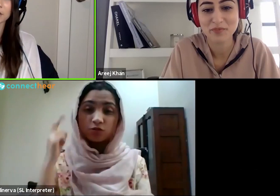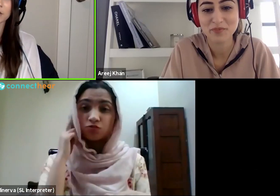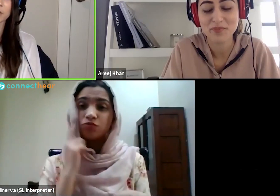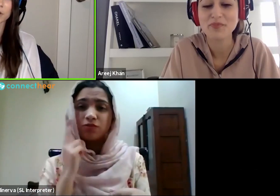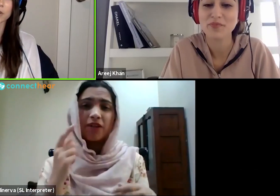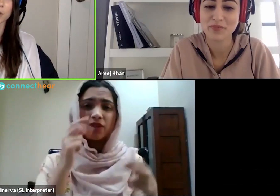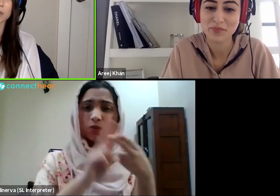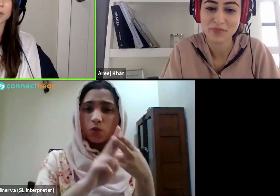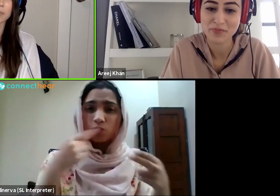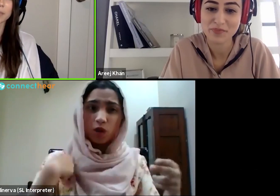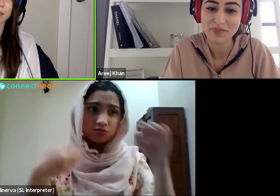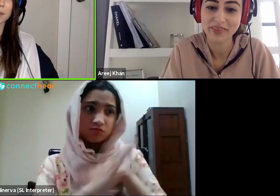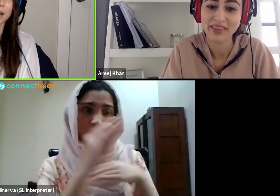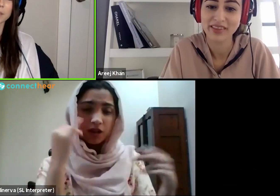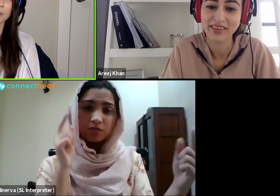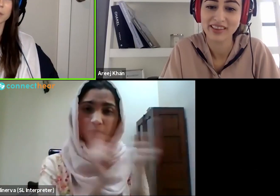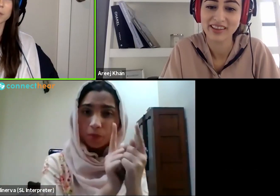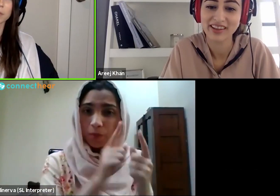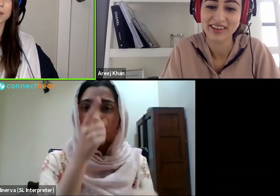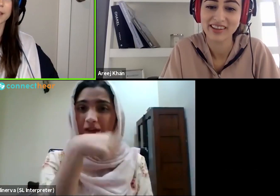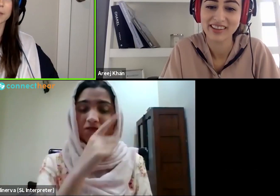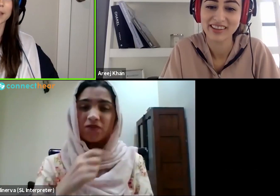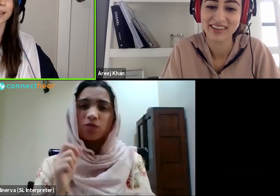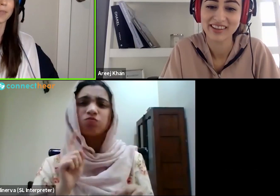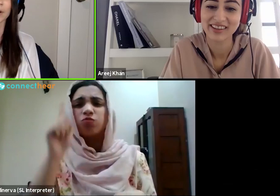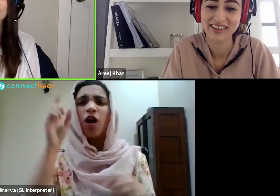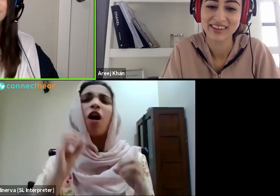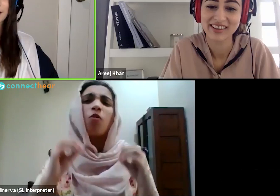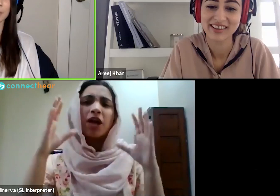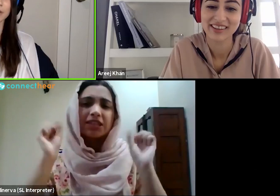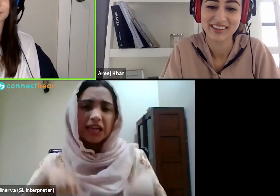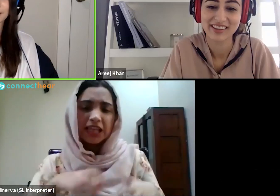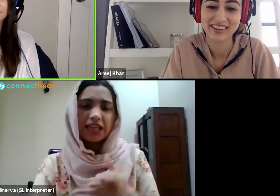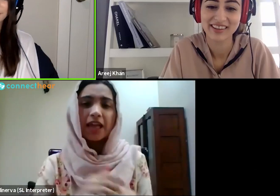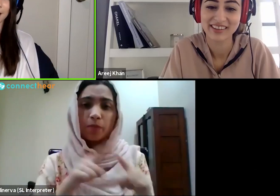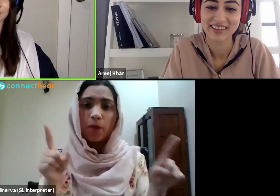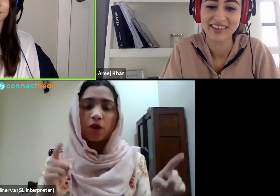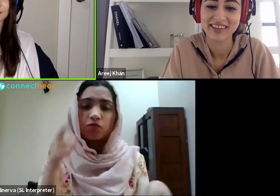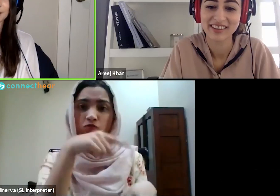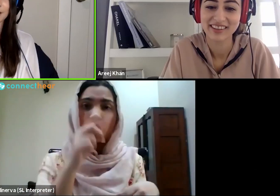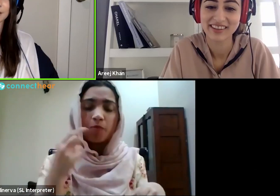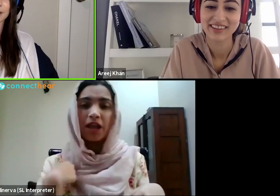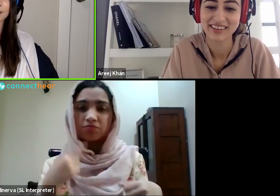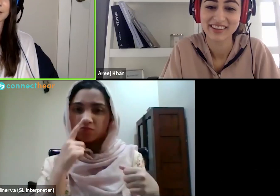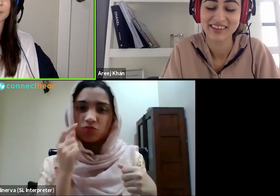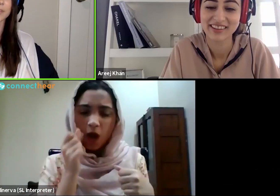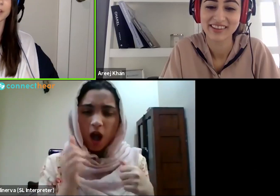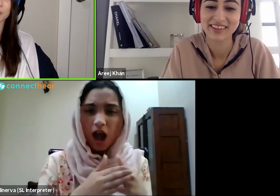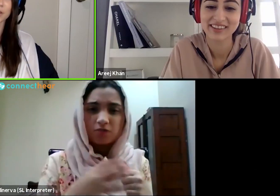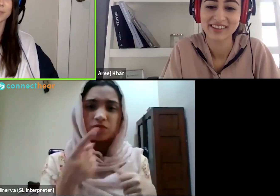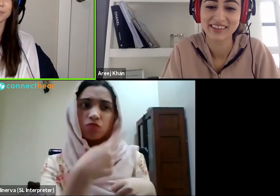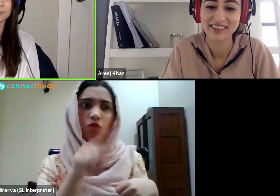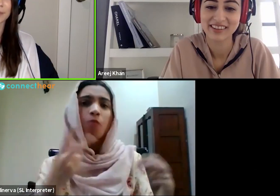implants, and she's a few years older than me. And my husband went with me, and we had a great time just seeing the town and the sights and seeing the